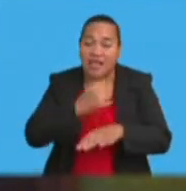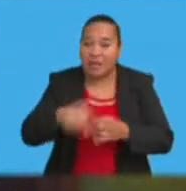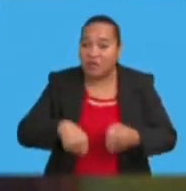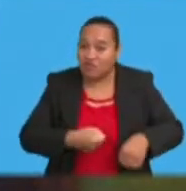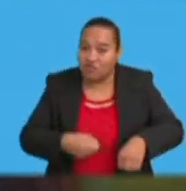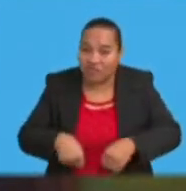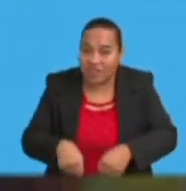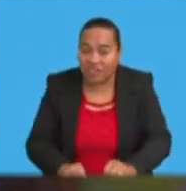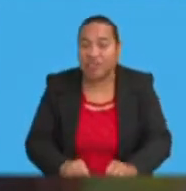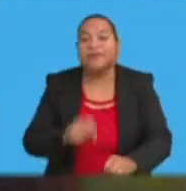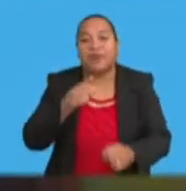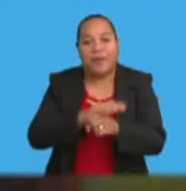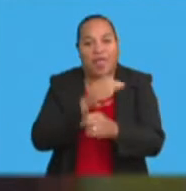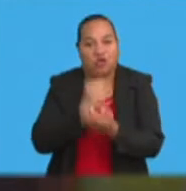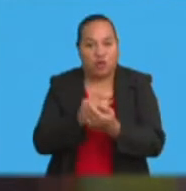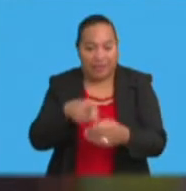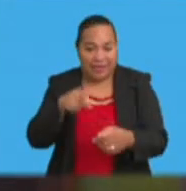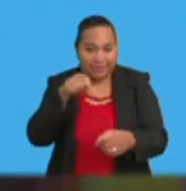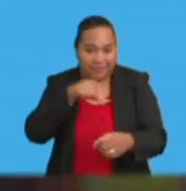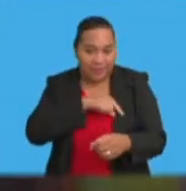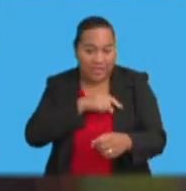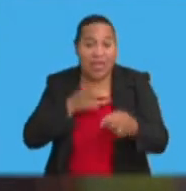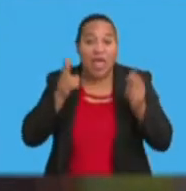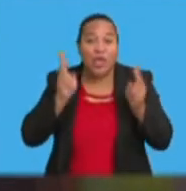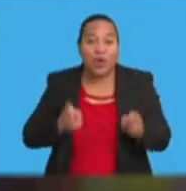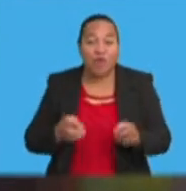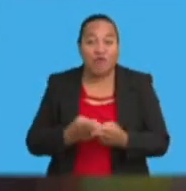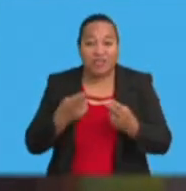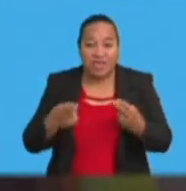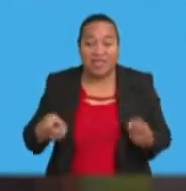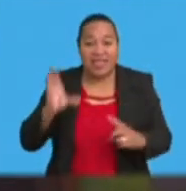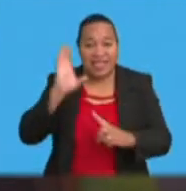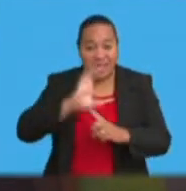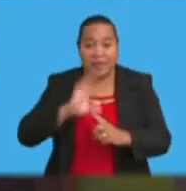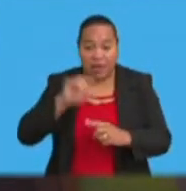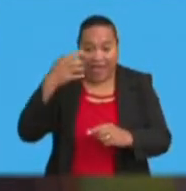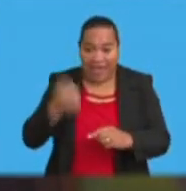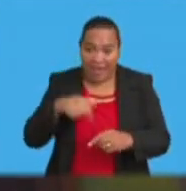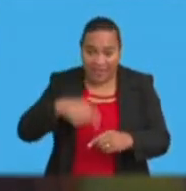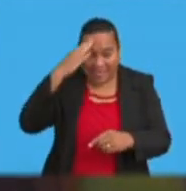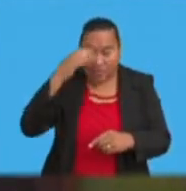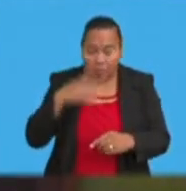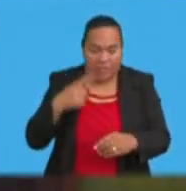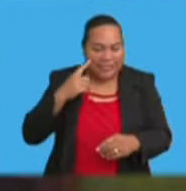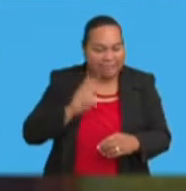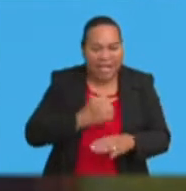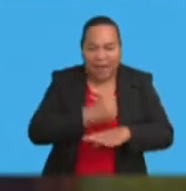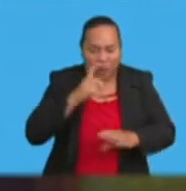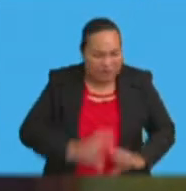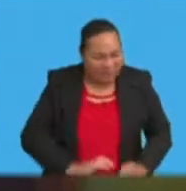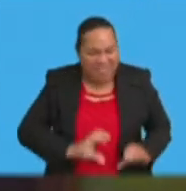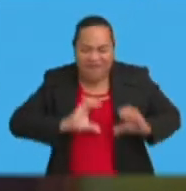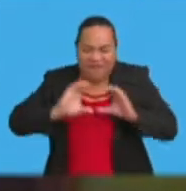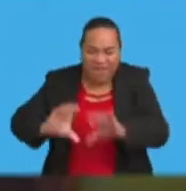been to make sure that this particular input, the human resource, the human capital that we have in this country, we invest as much as possible in it,